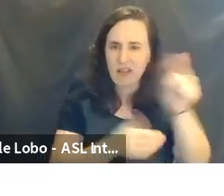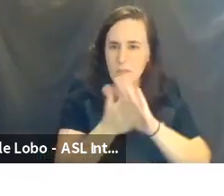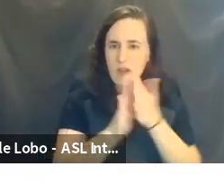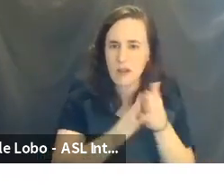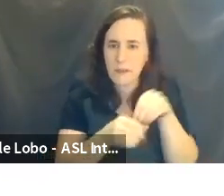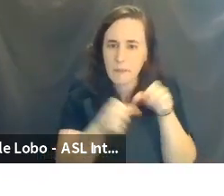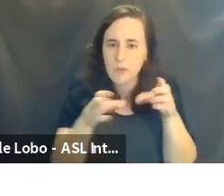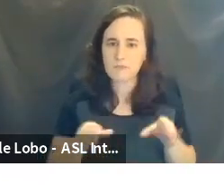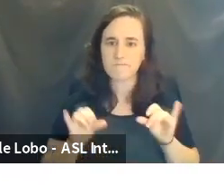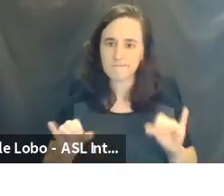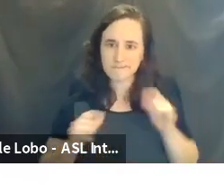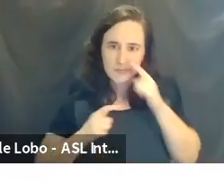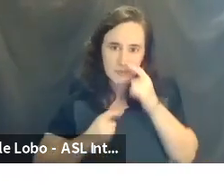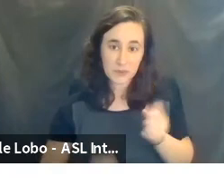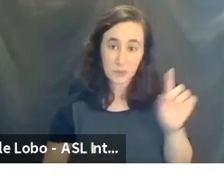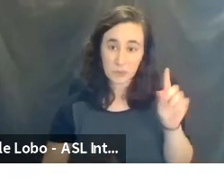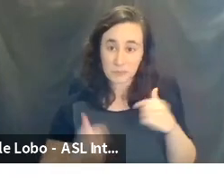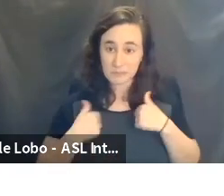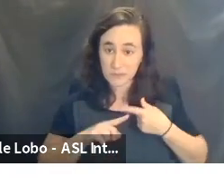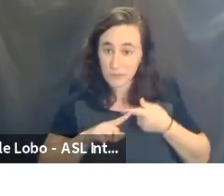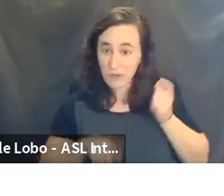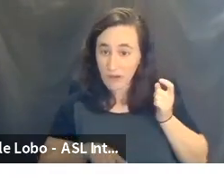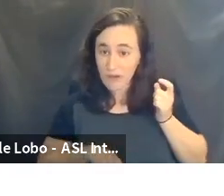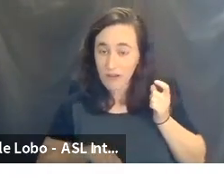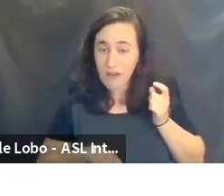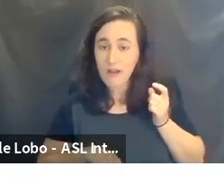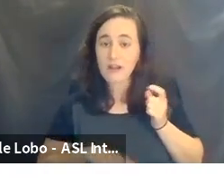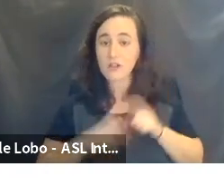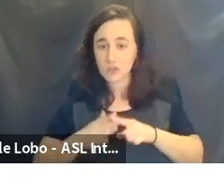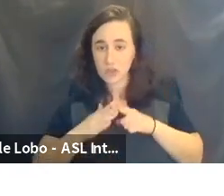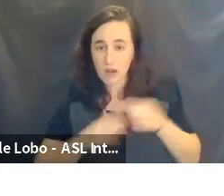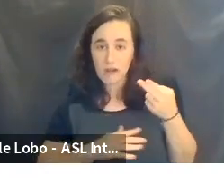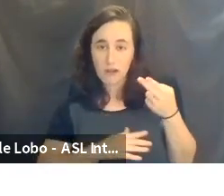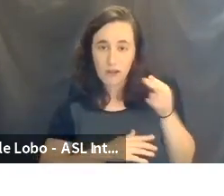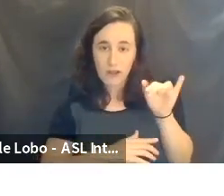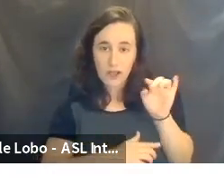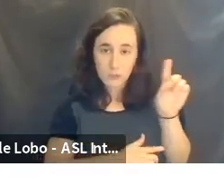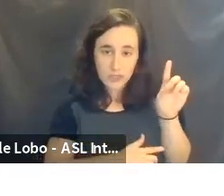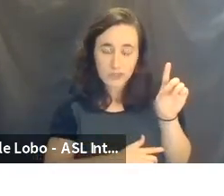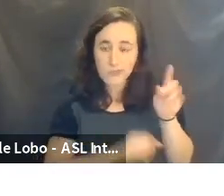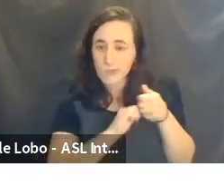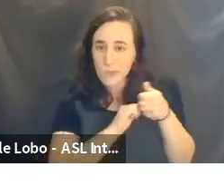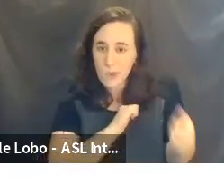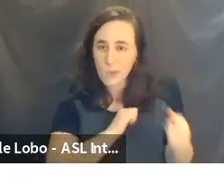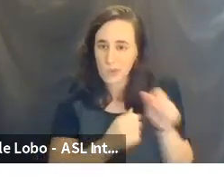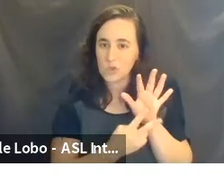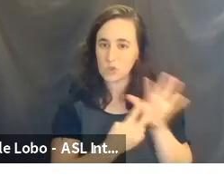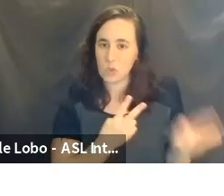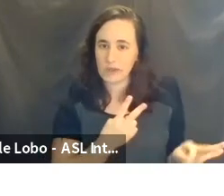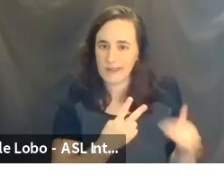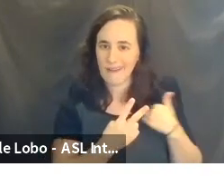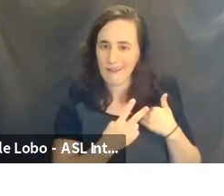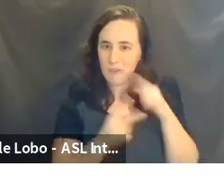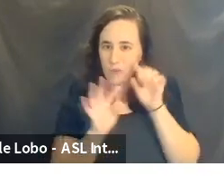I live, we're actually doing hybrid or remote. That was the choice for families.